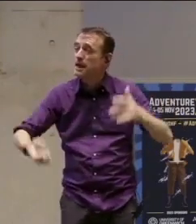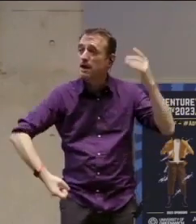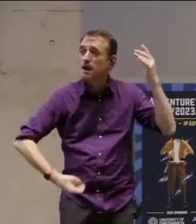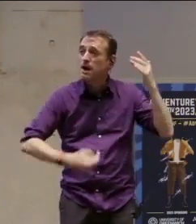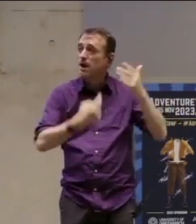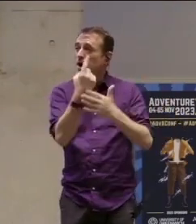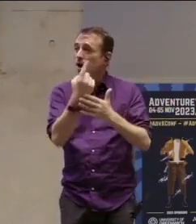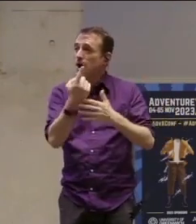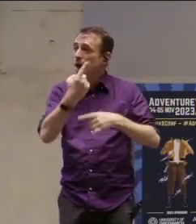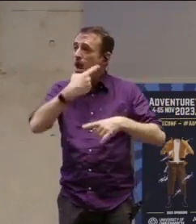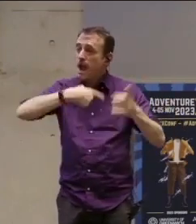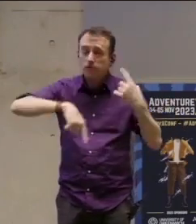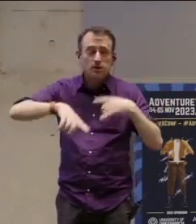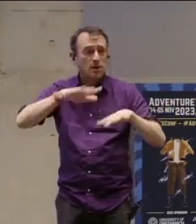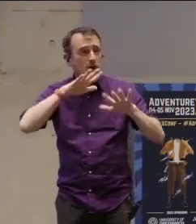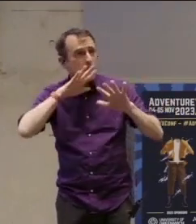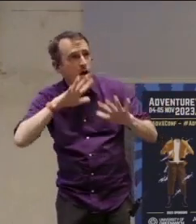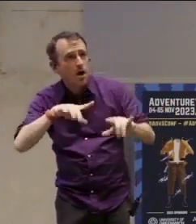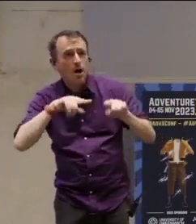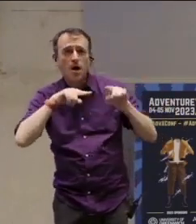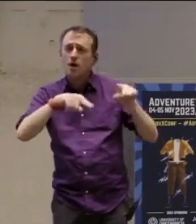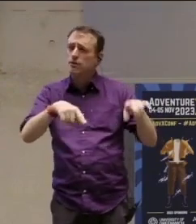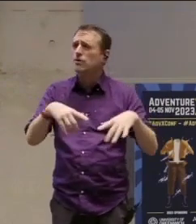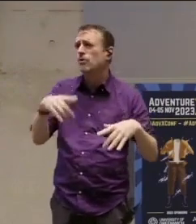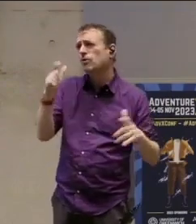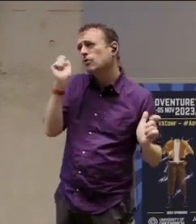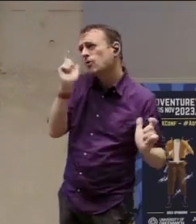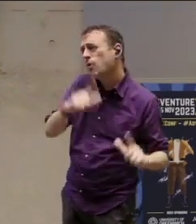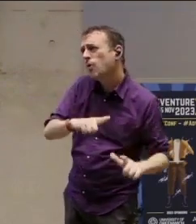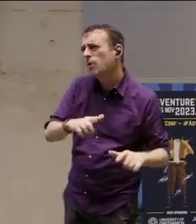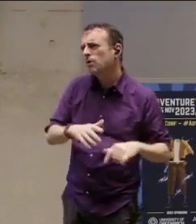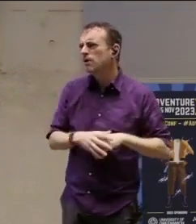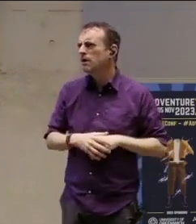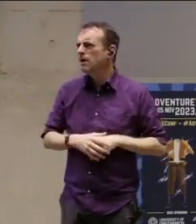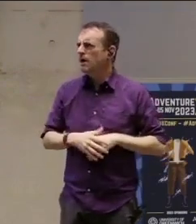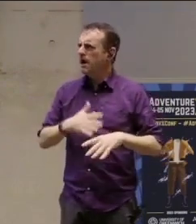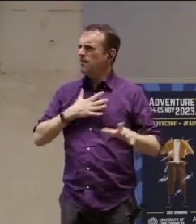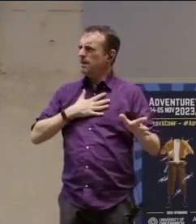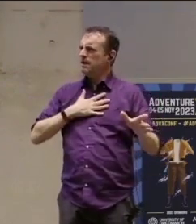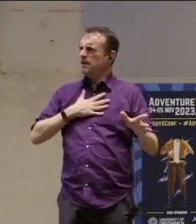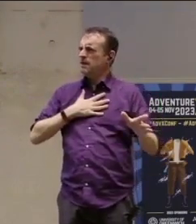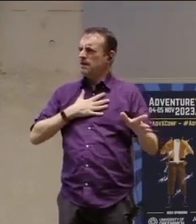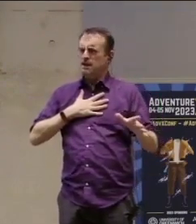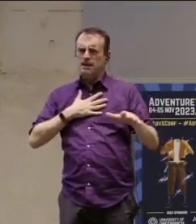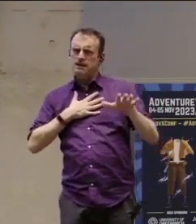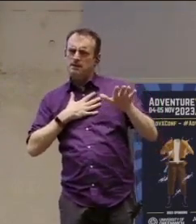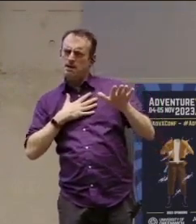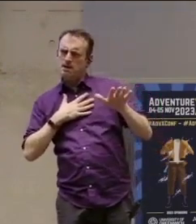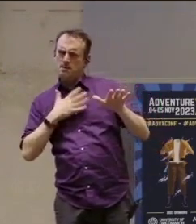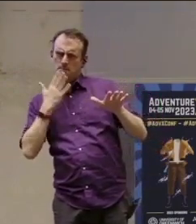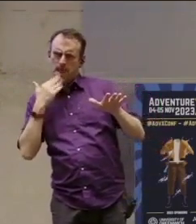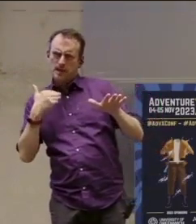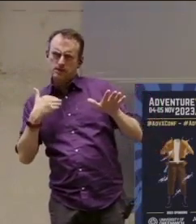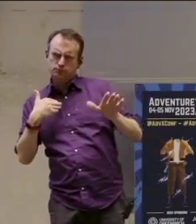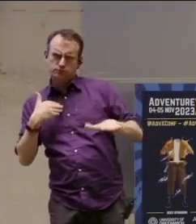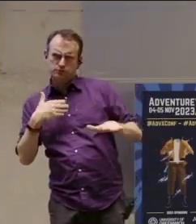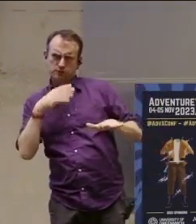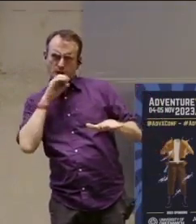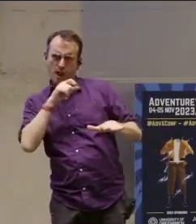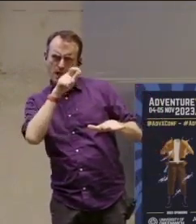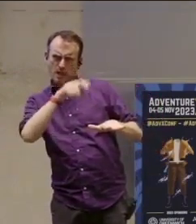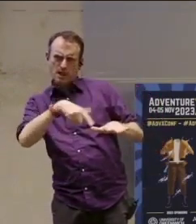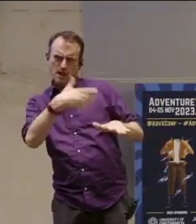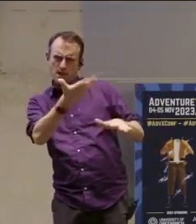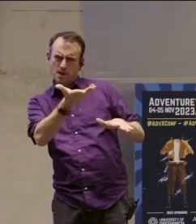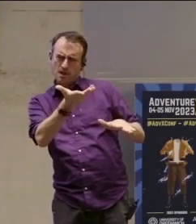making such a big deal about him. It's like, oh, he's so cool, he's so unique. I'm just like, just a Black British guy. Do you know what I mean? I was just saying, he's just a Black British guy.